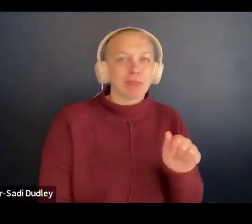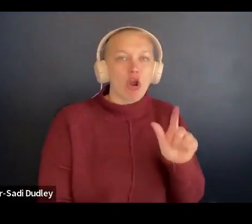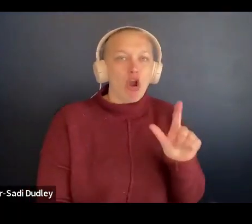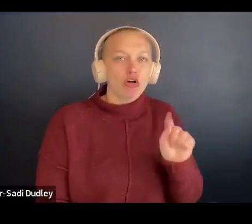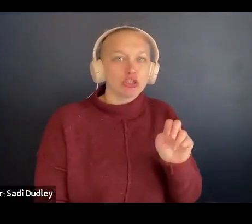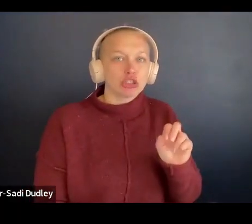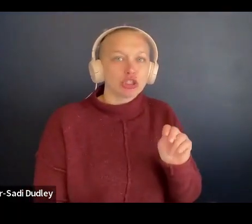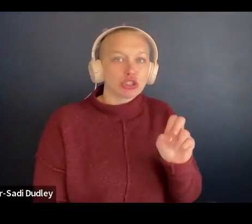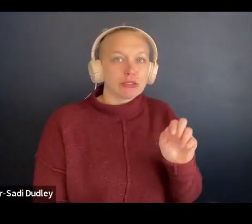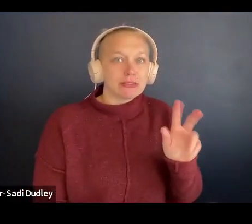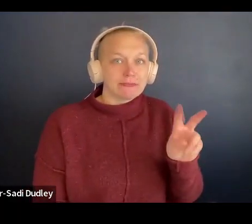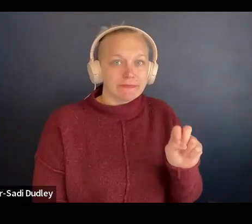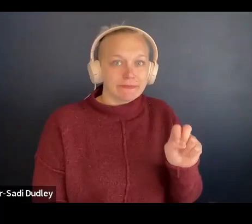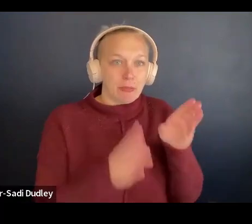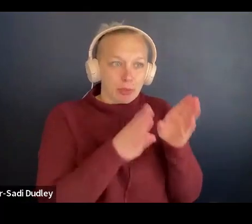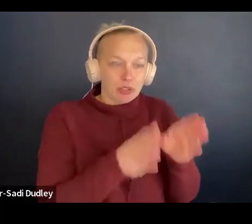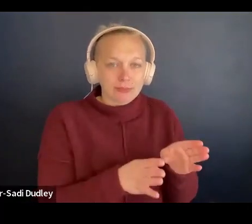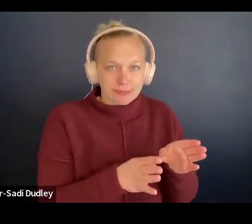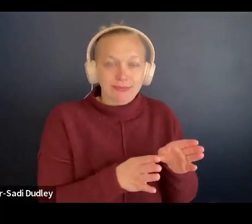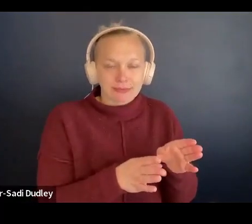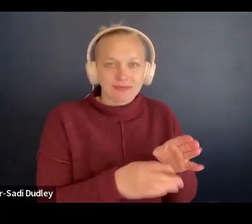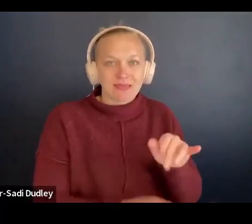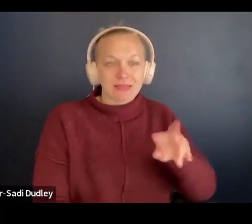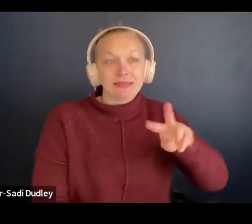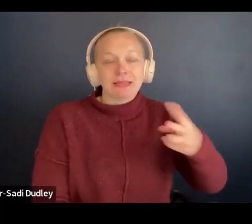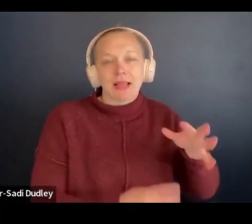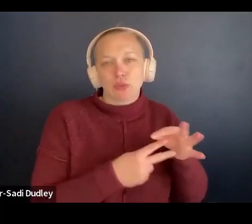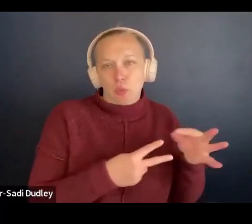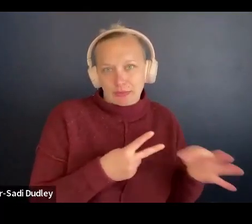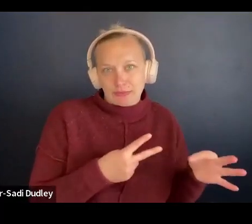that's an example of when you would move on to an alternative.